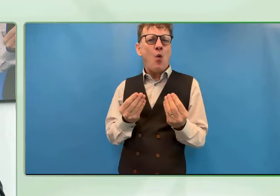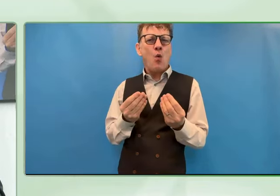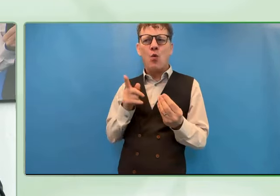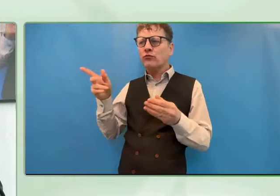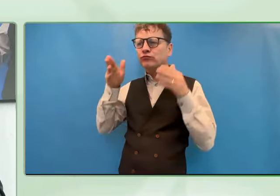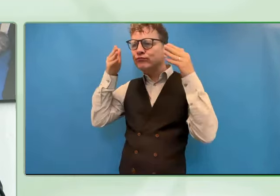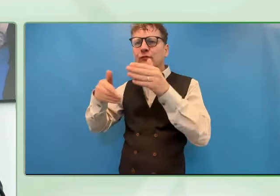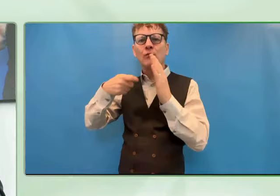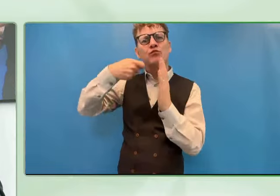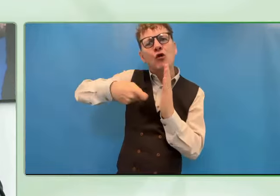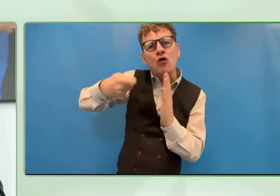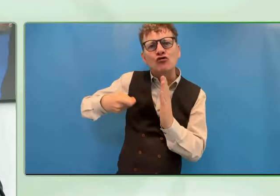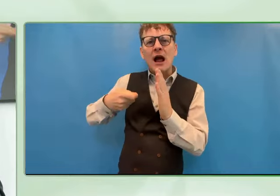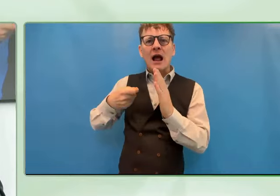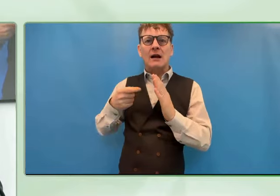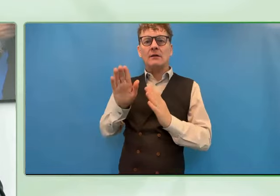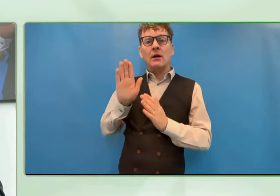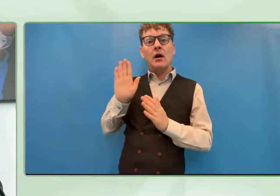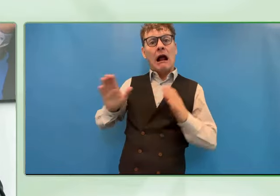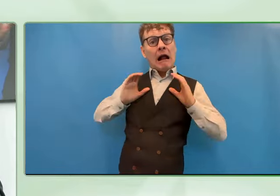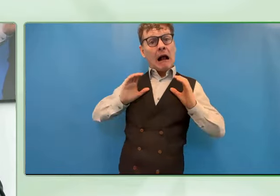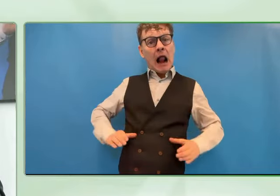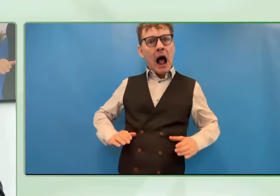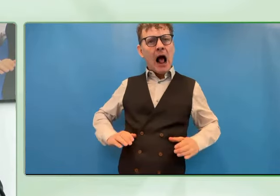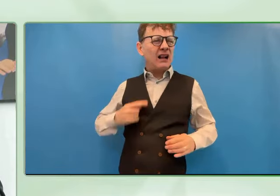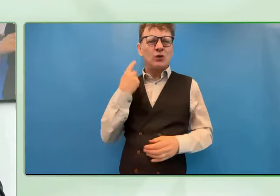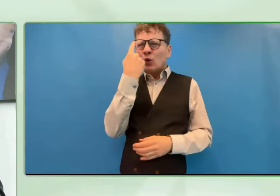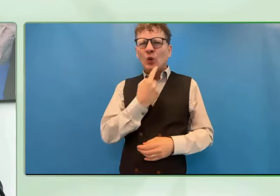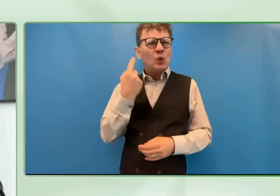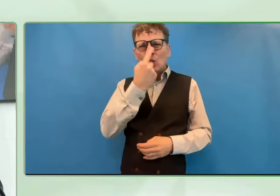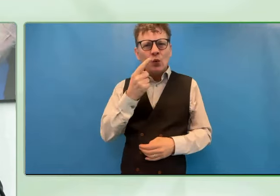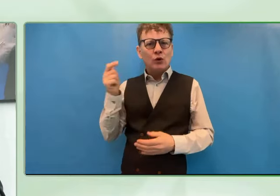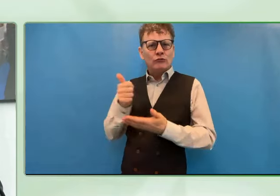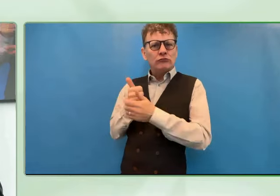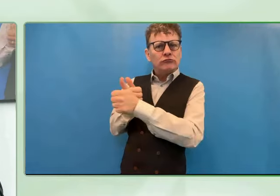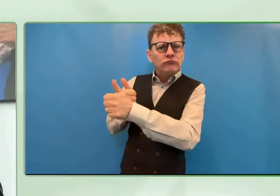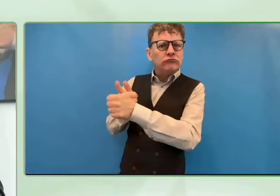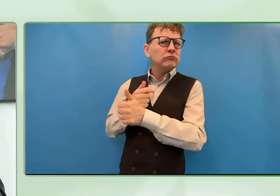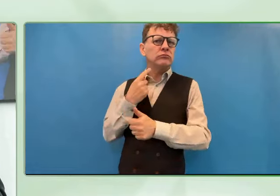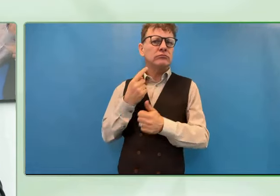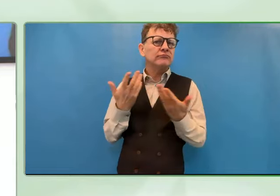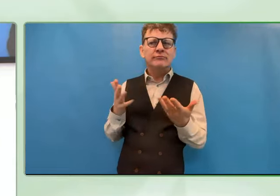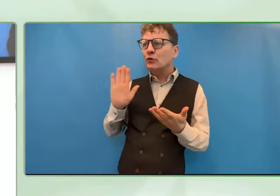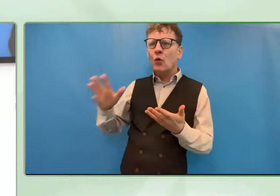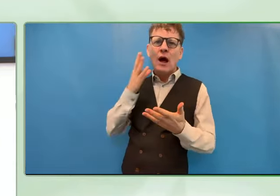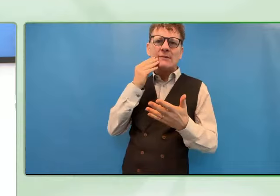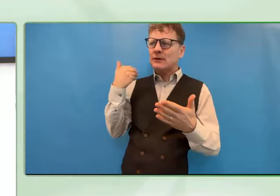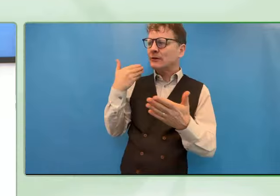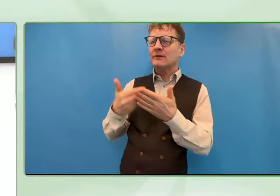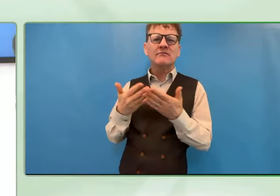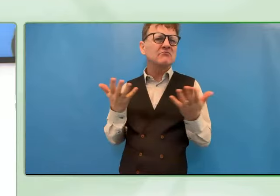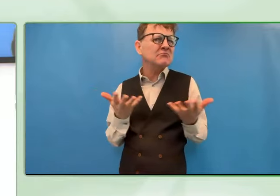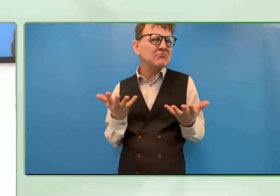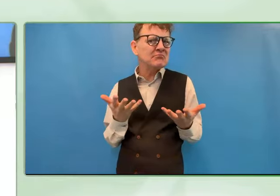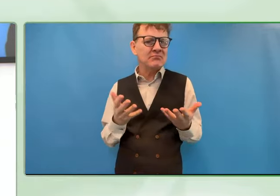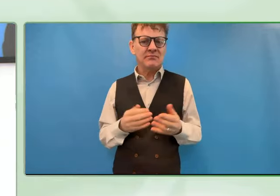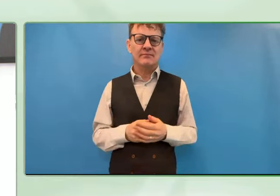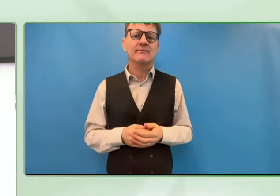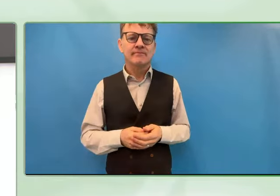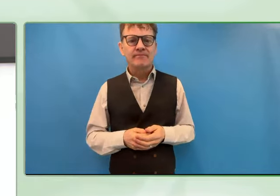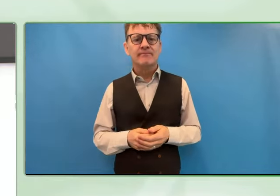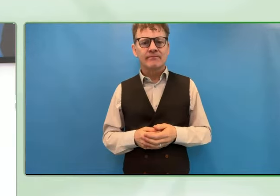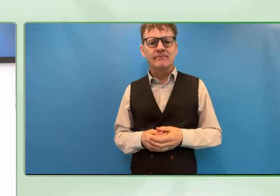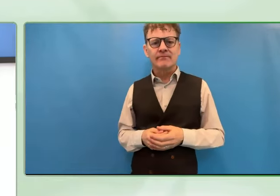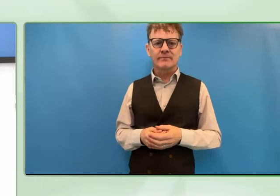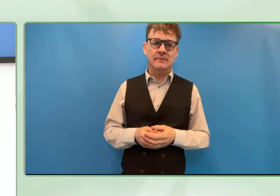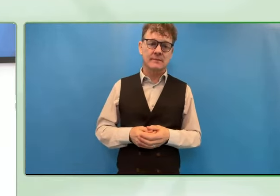in terms of your clients that you've tried to help, you've tried to support? What's that experience been like? So even building a business has been a